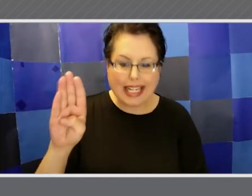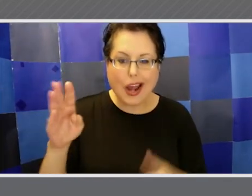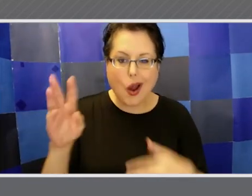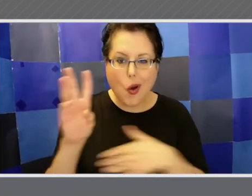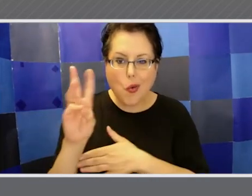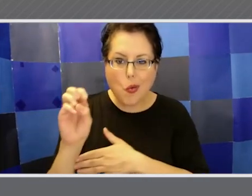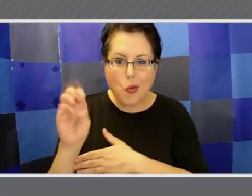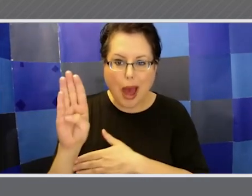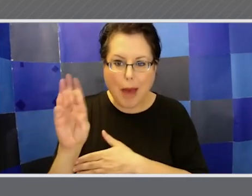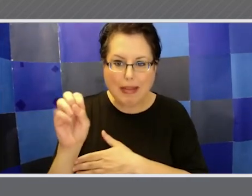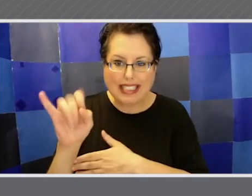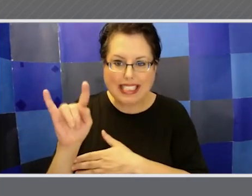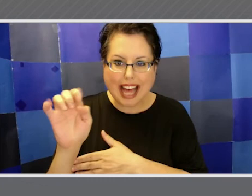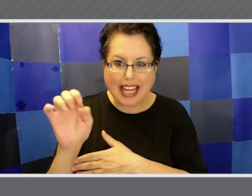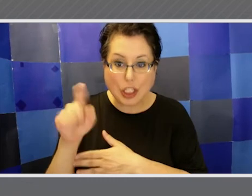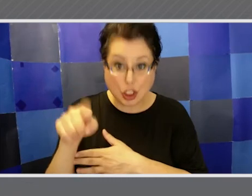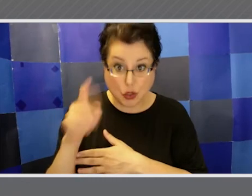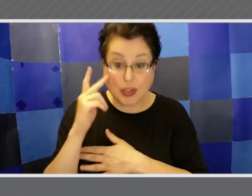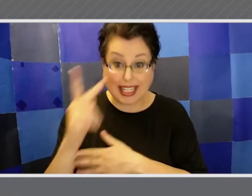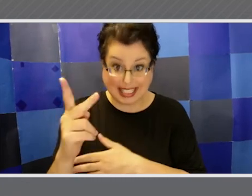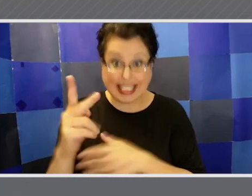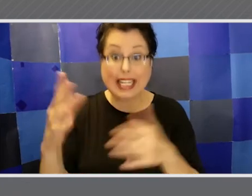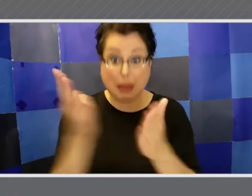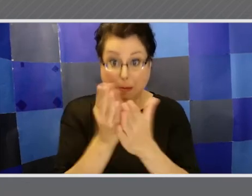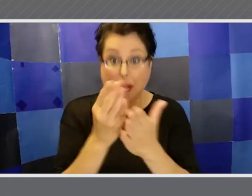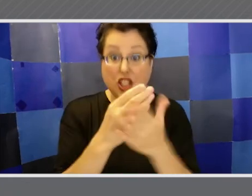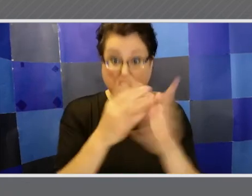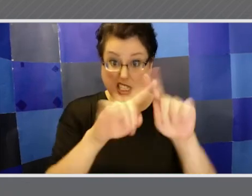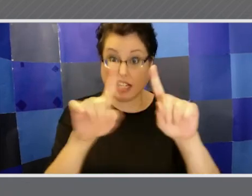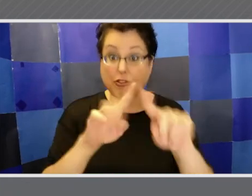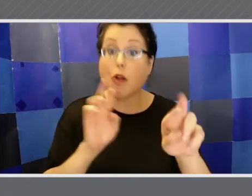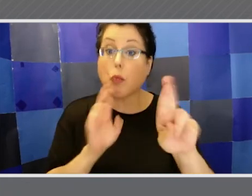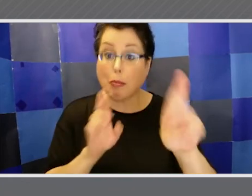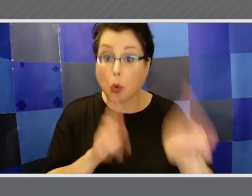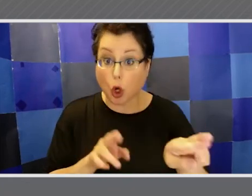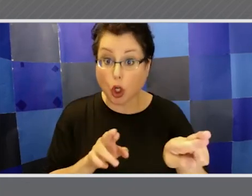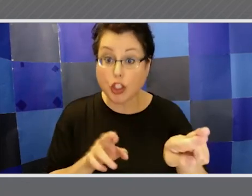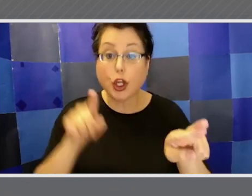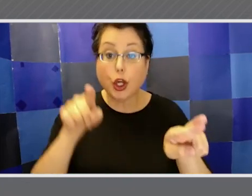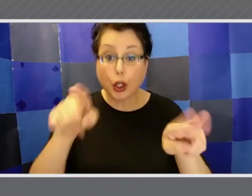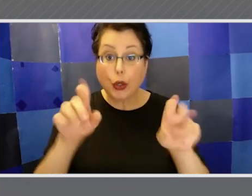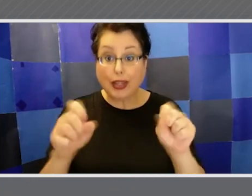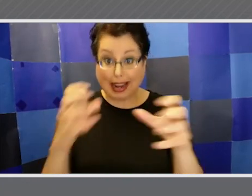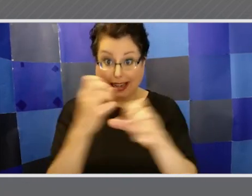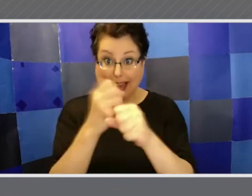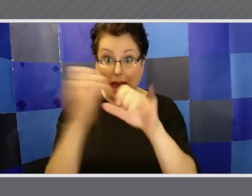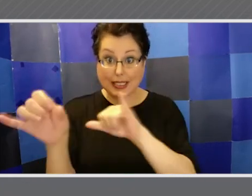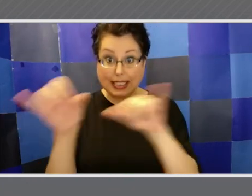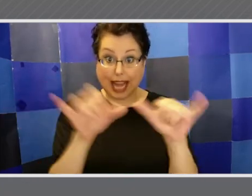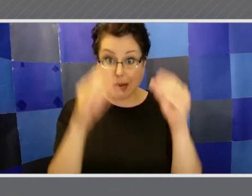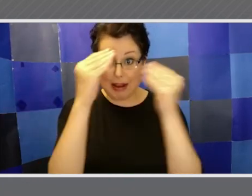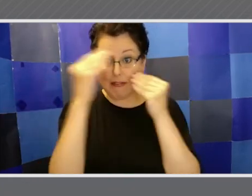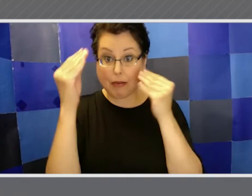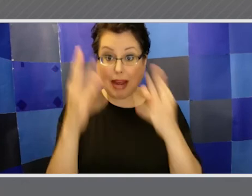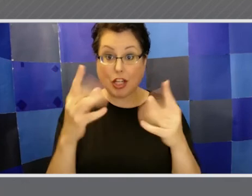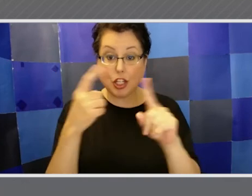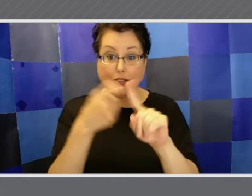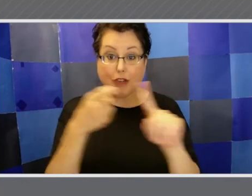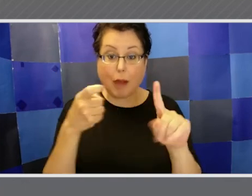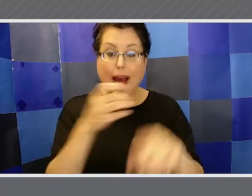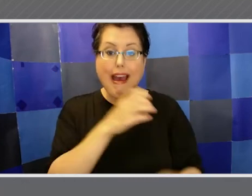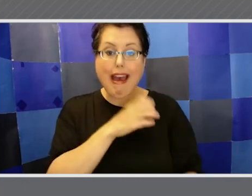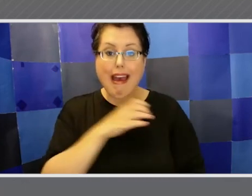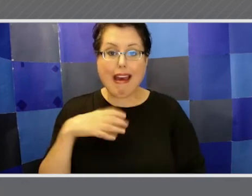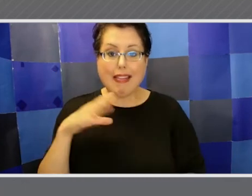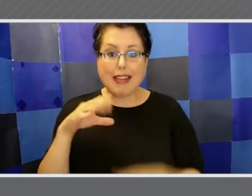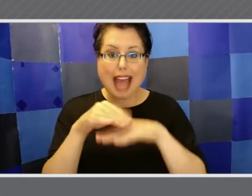budgets, capital budgets, the budget in brief, and quarterly reports. You can get all the same information on the council budget website as